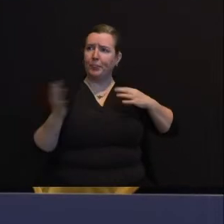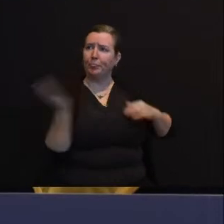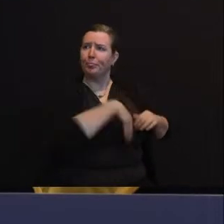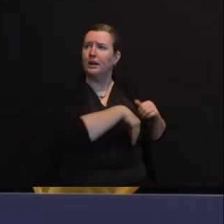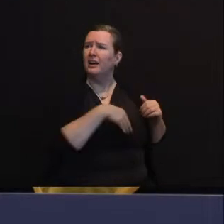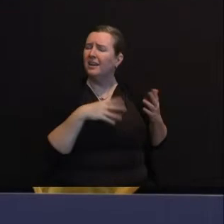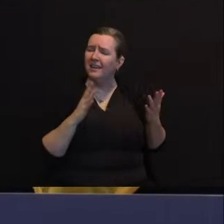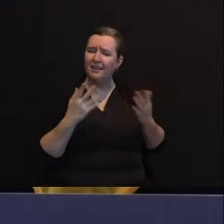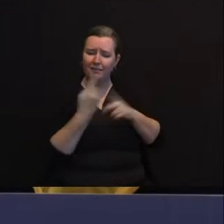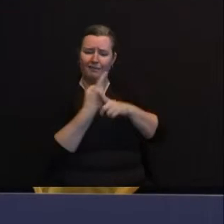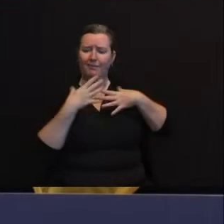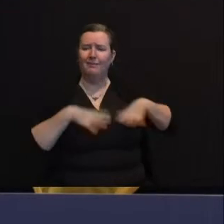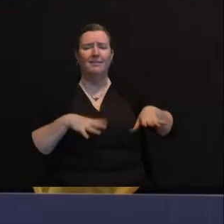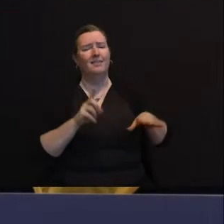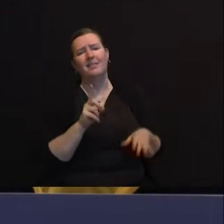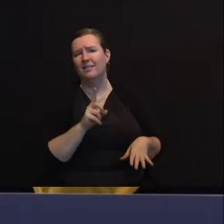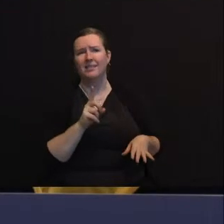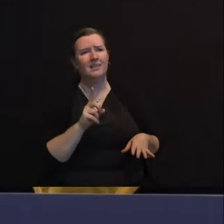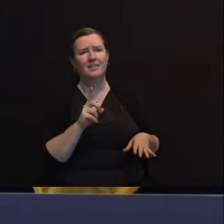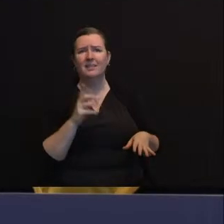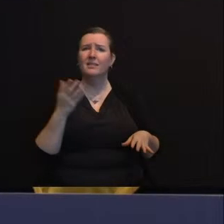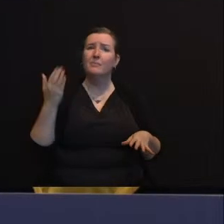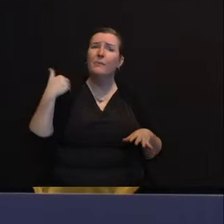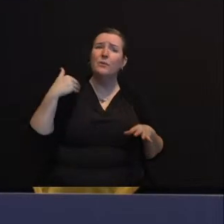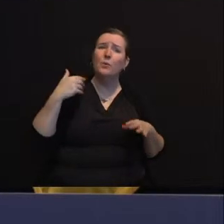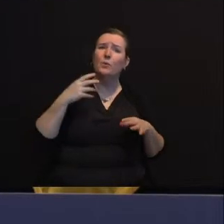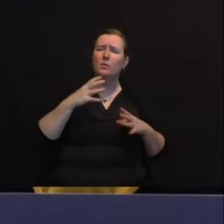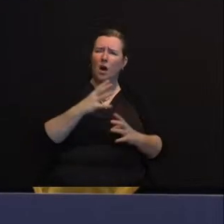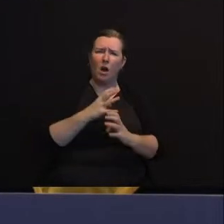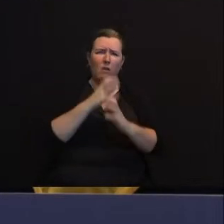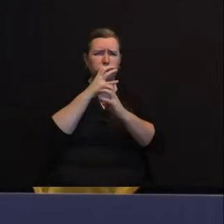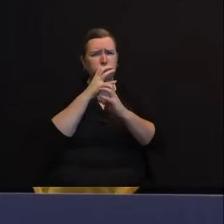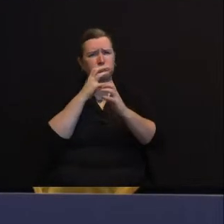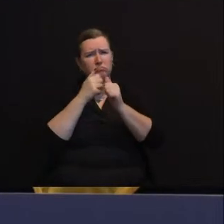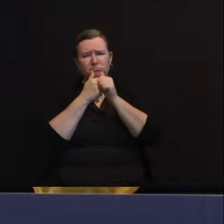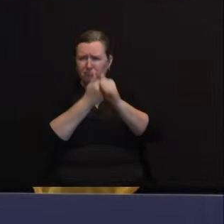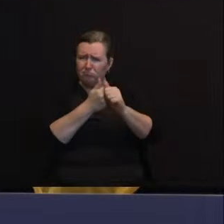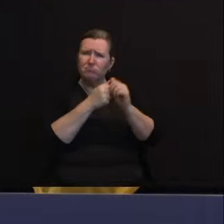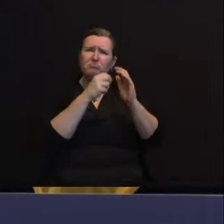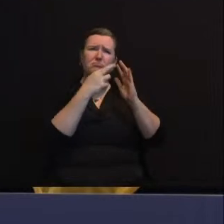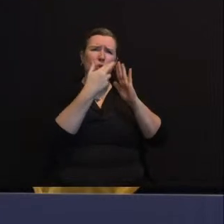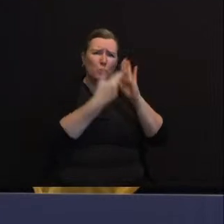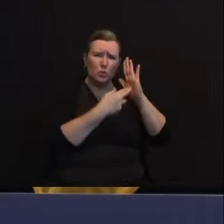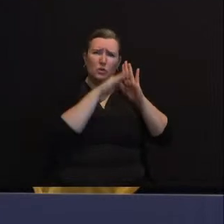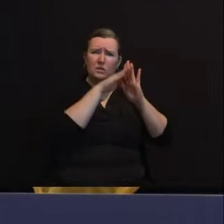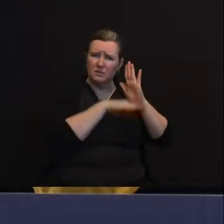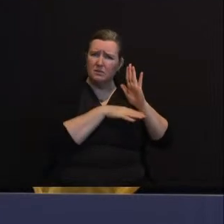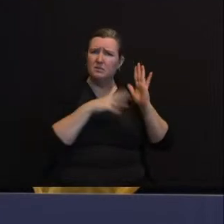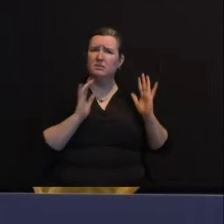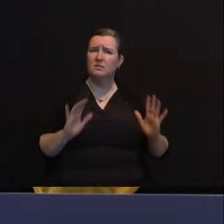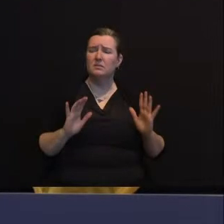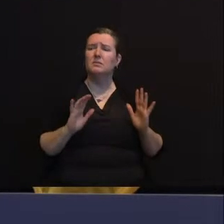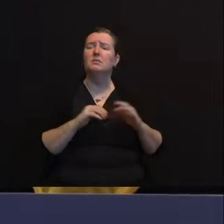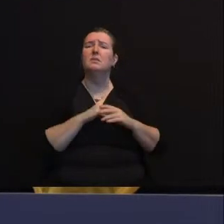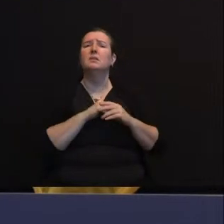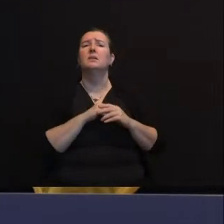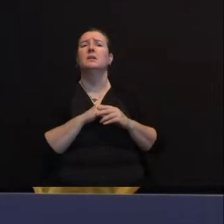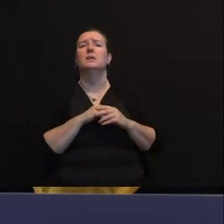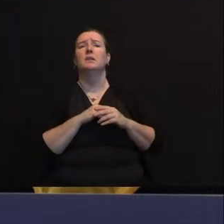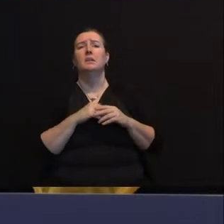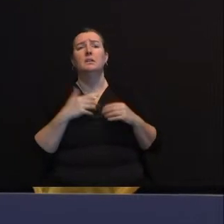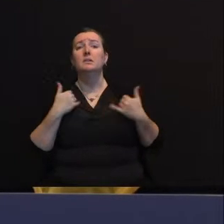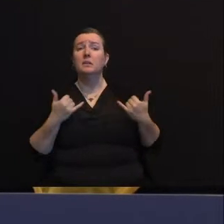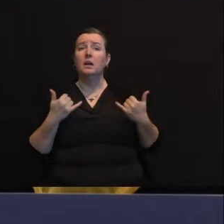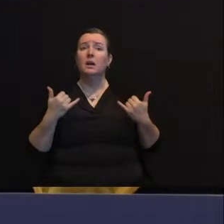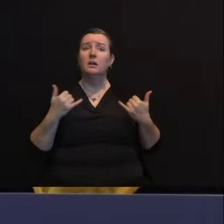a surge of compliance today, and folks need to know the enforcement knob is getting turned up higher and